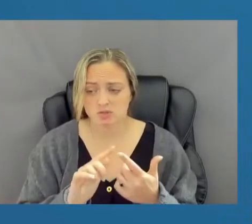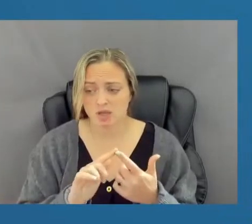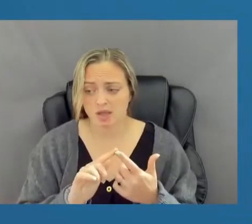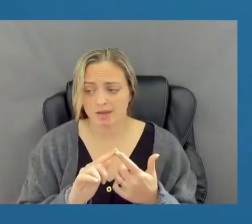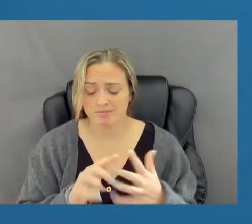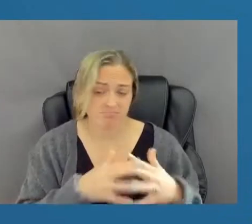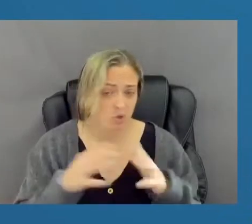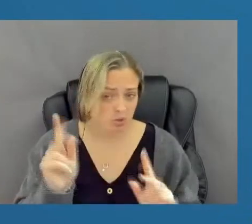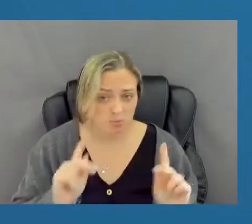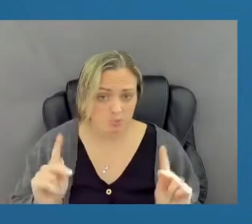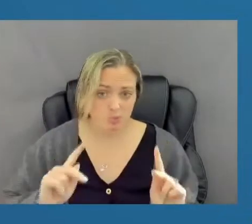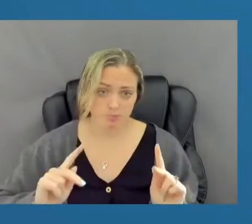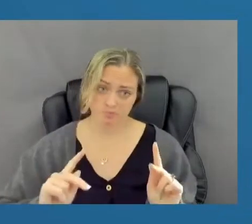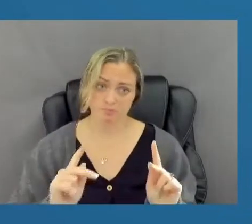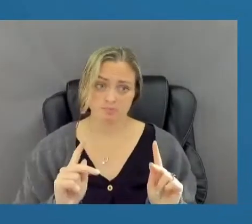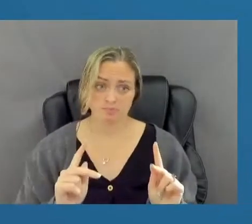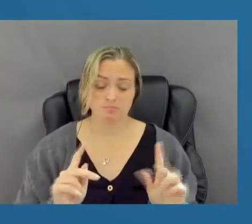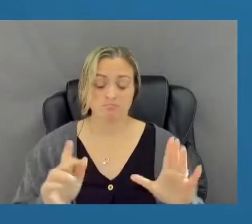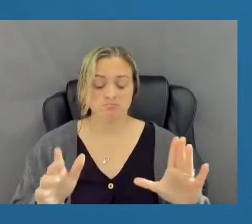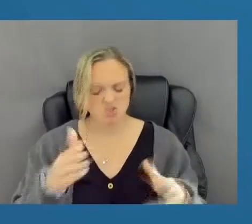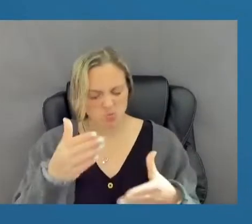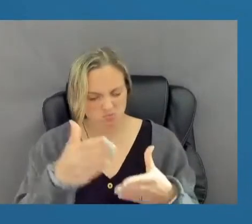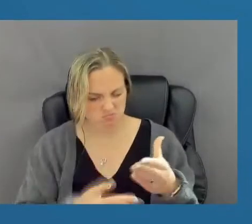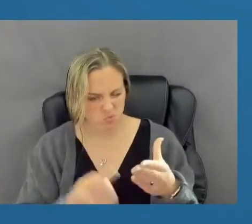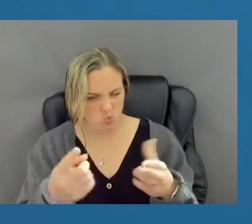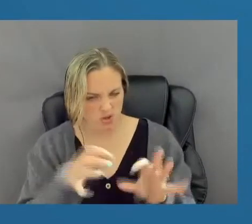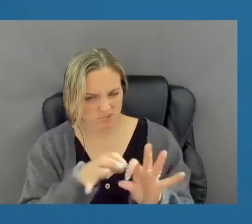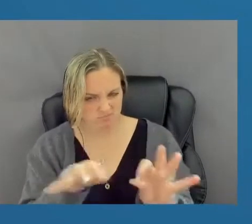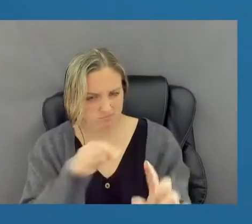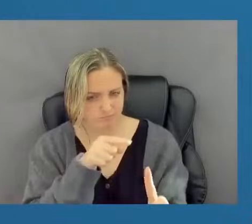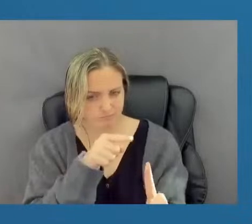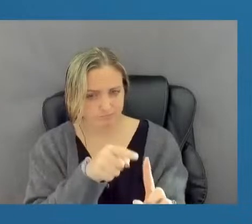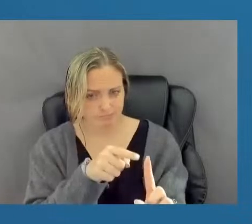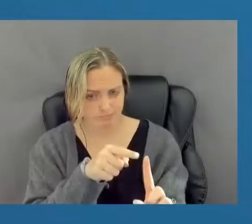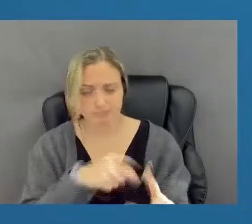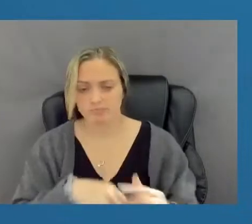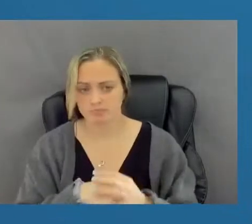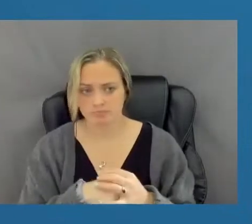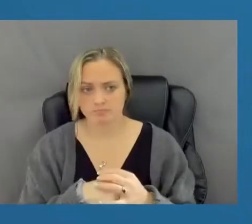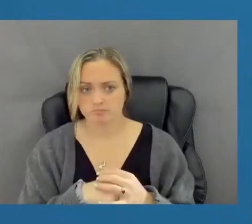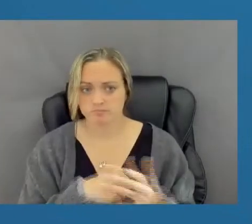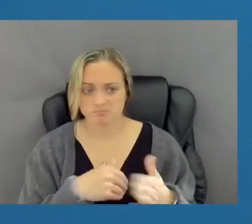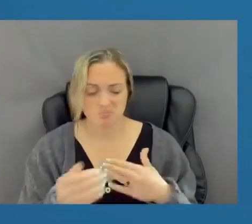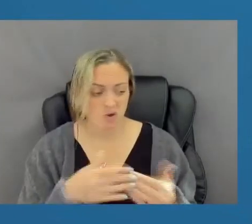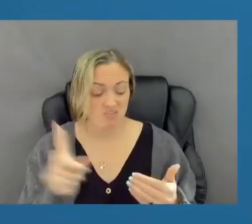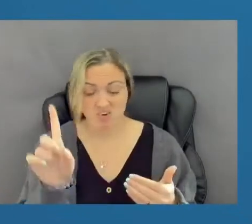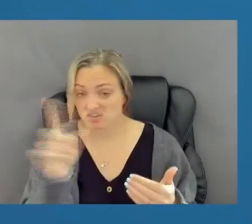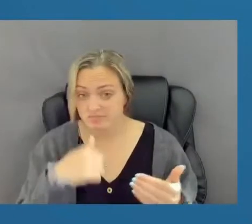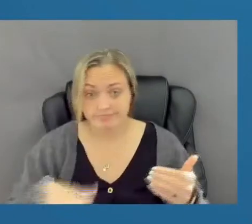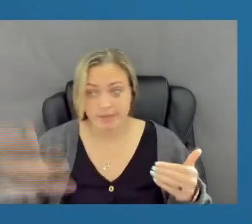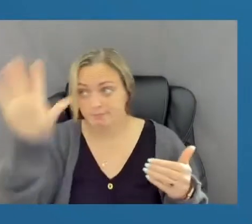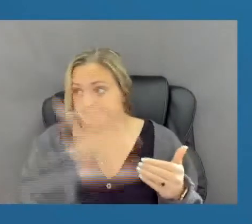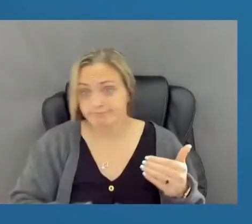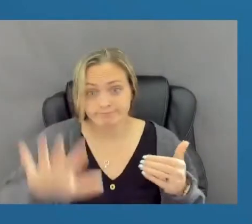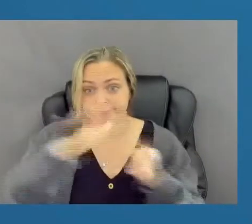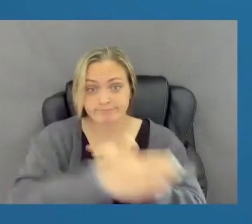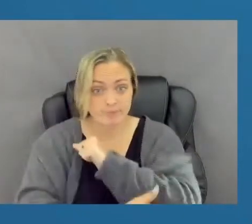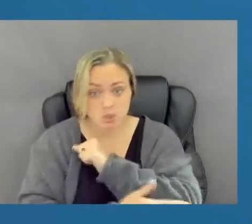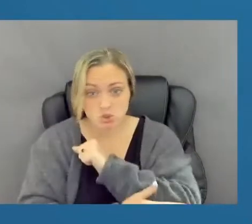American people. So I'll close with one simple message, a message that wherever I am across the country, whenever I'm on the House